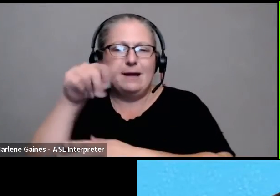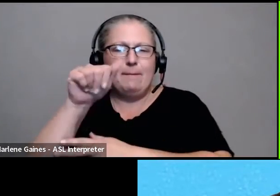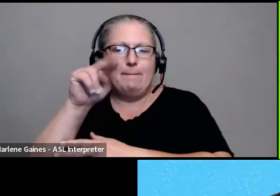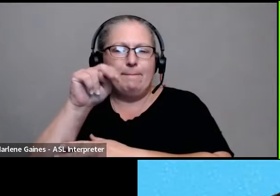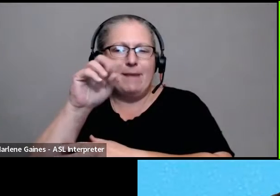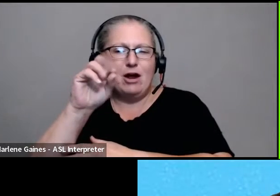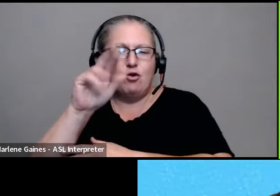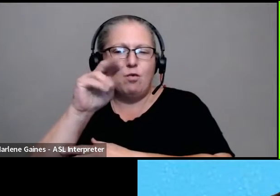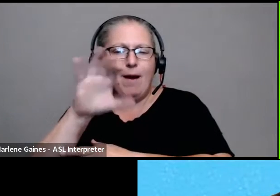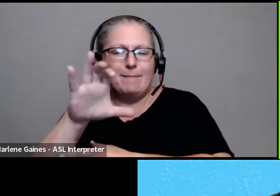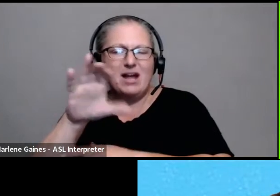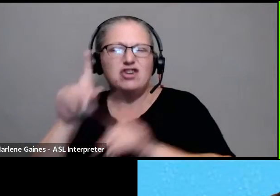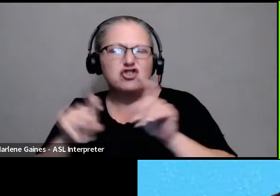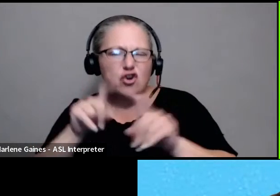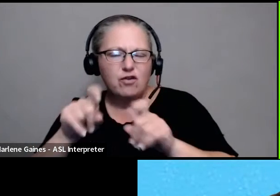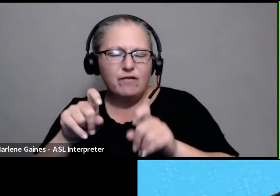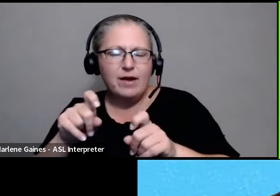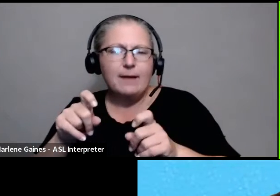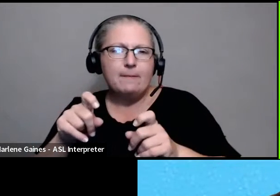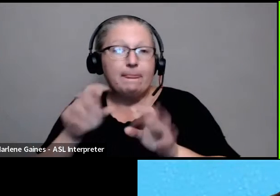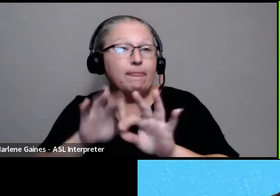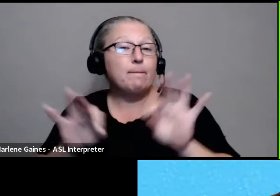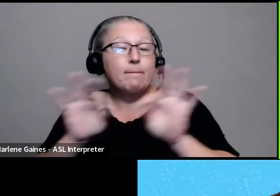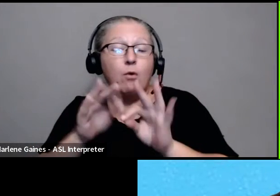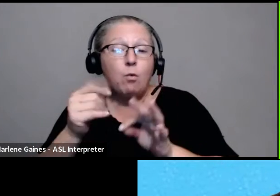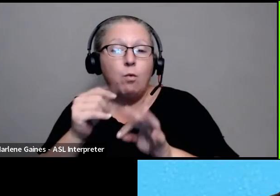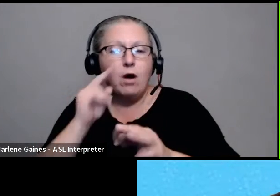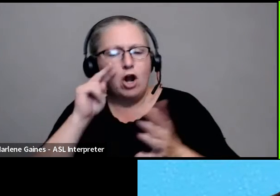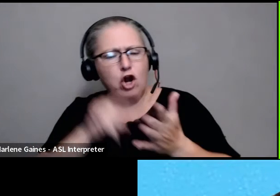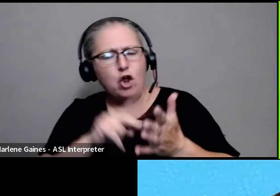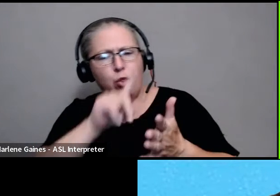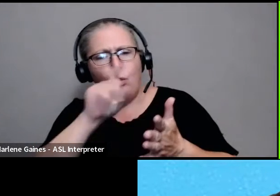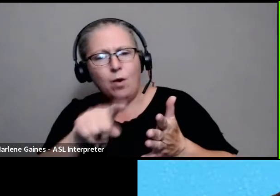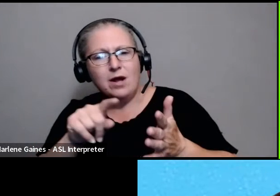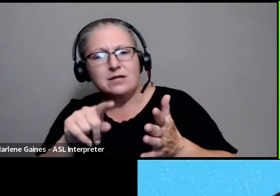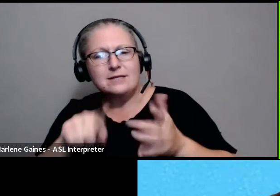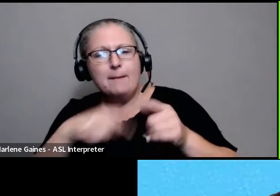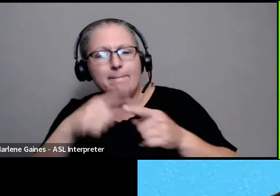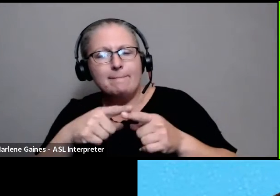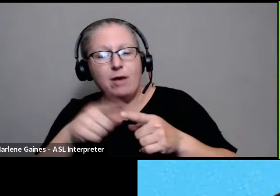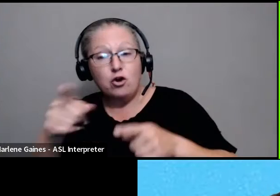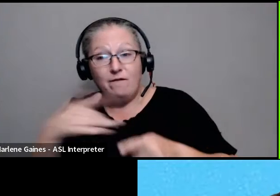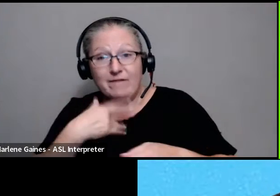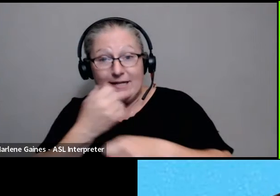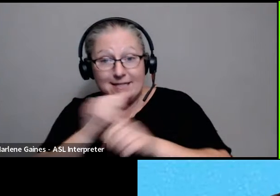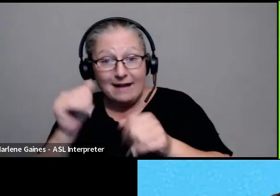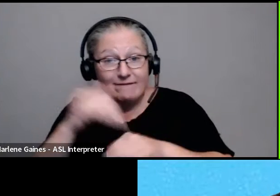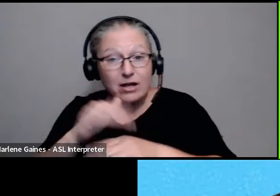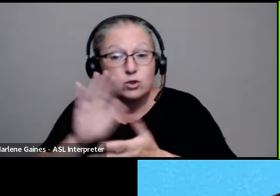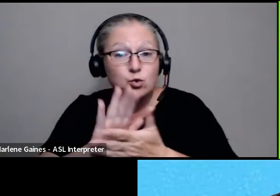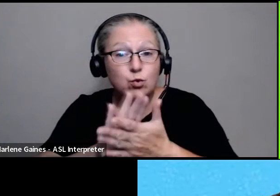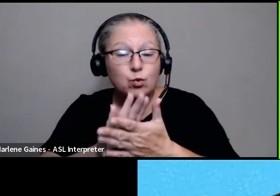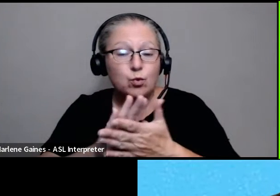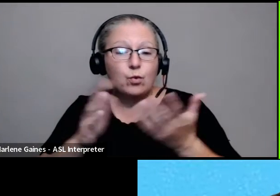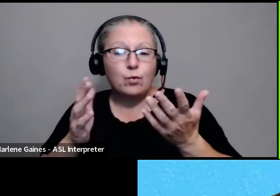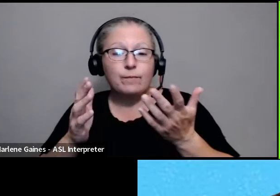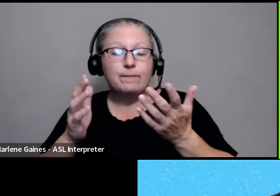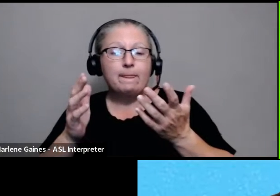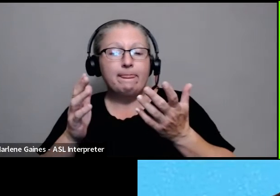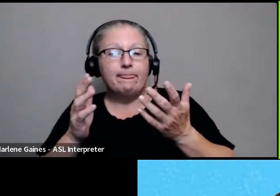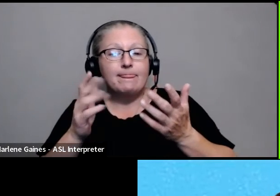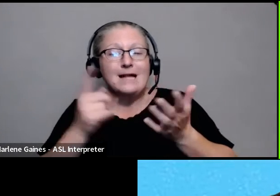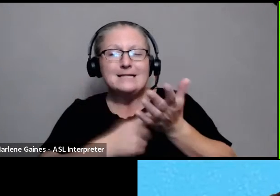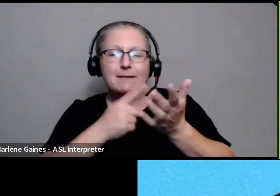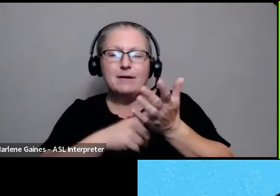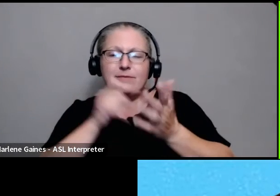is a key factor is looking at the questions about how safe do you feel at school? And a lot of times you got to read between